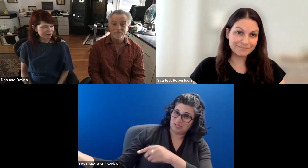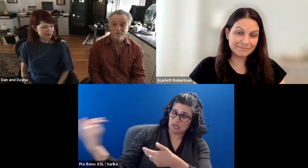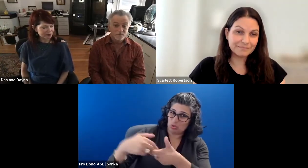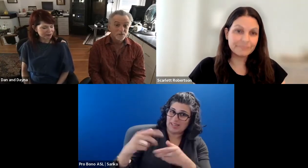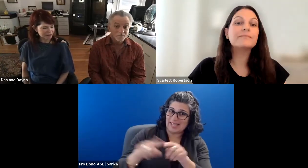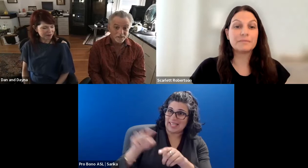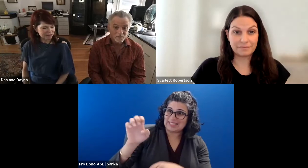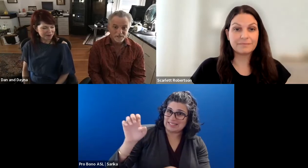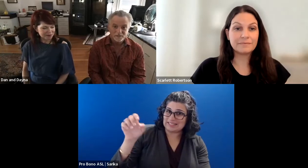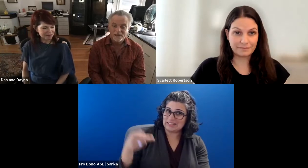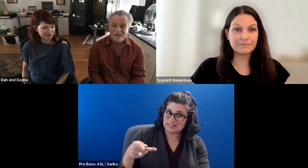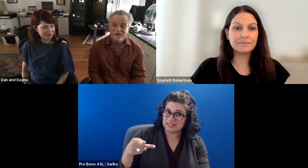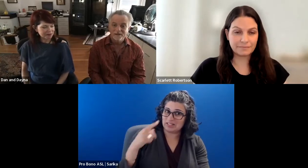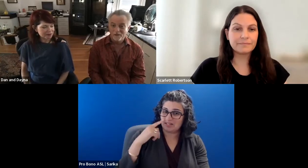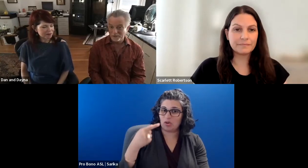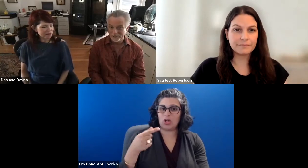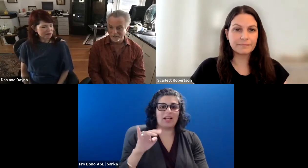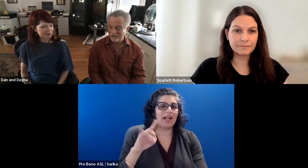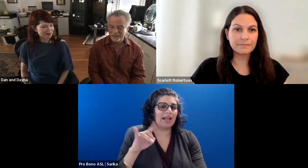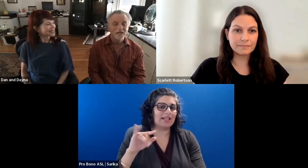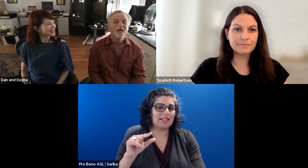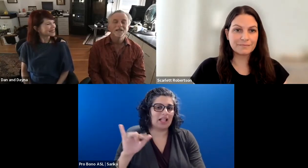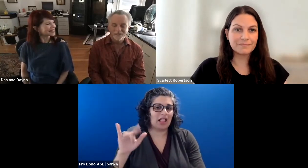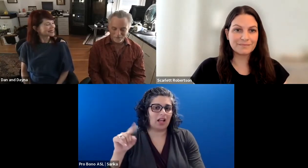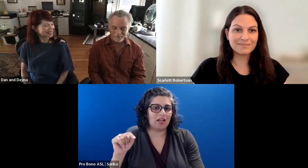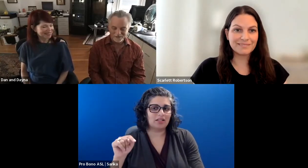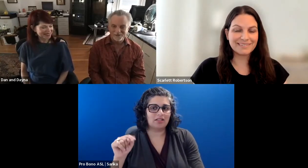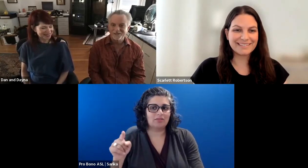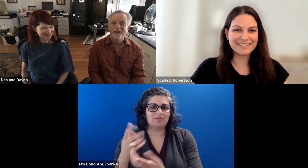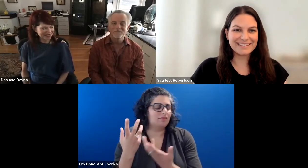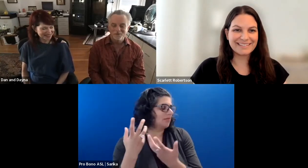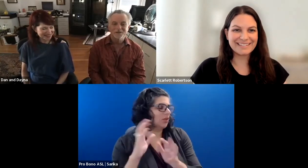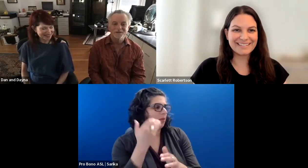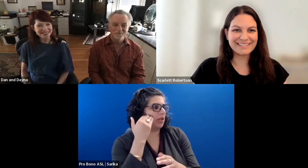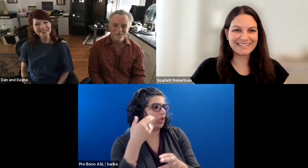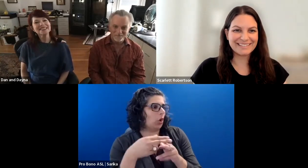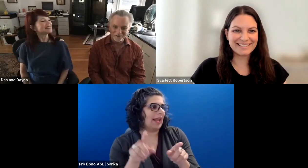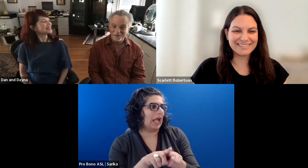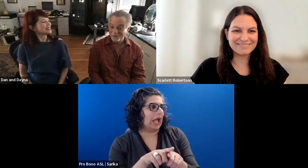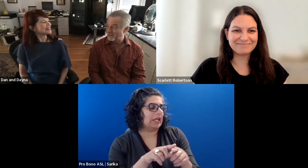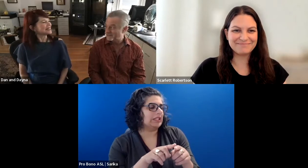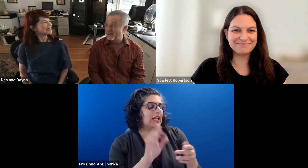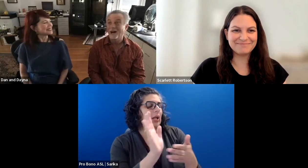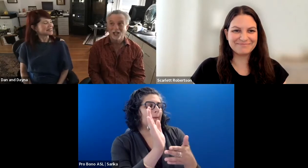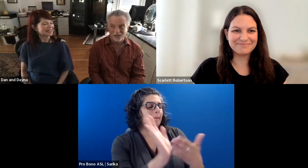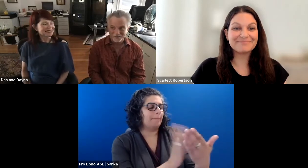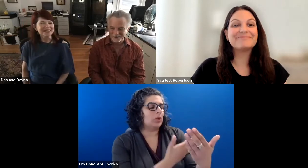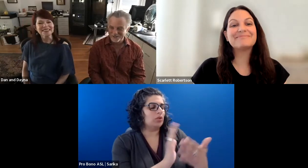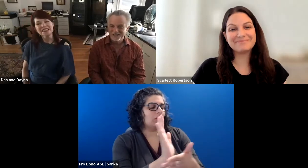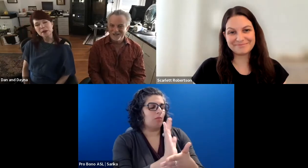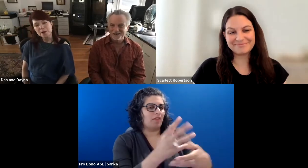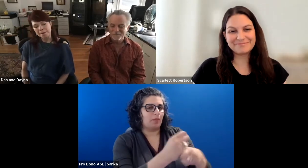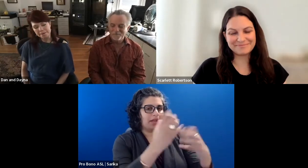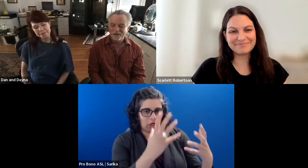how many music-based movies he's made. Although he'll tell you quickly, he does not want to be known as a music movie maker. Clearly, he's made a lot of